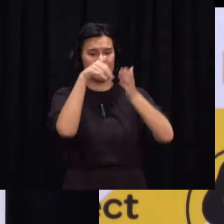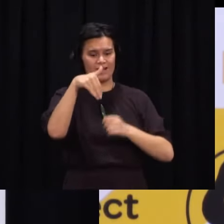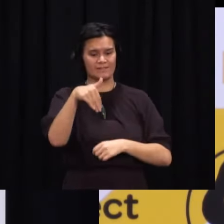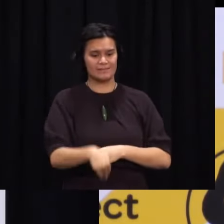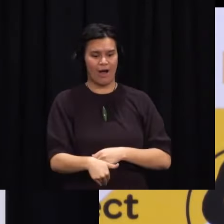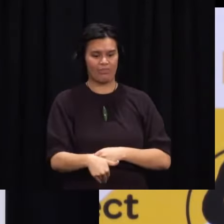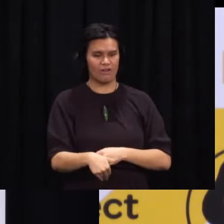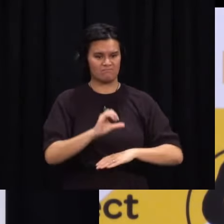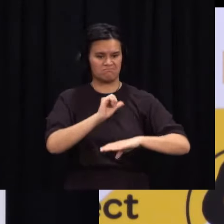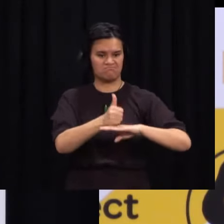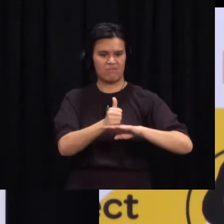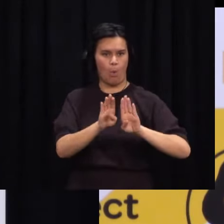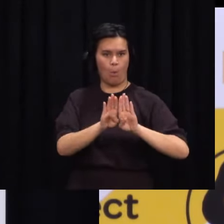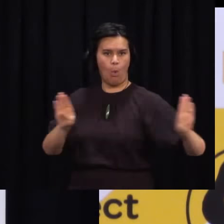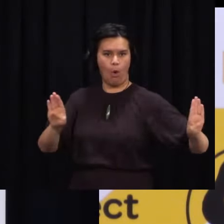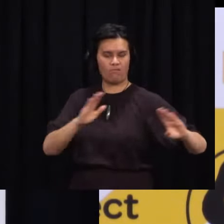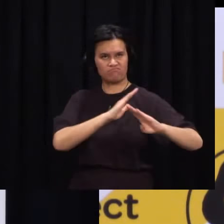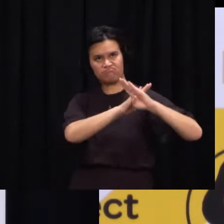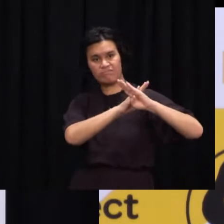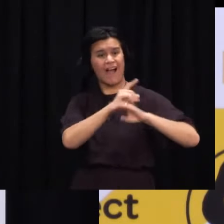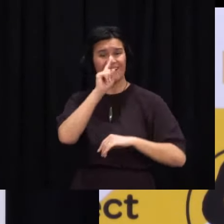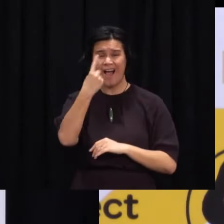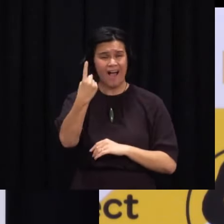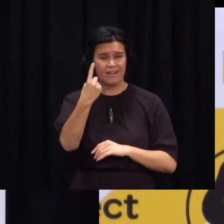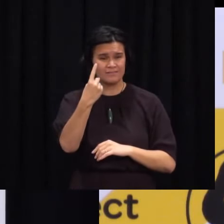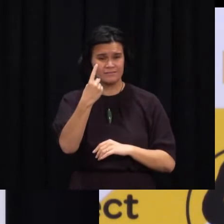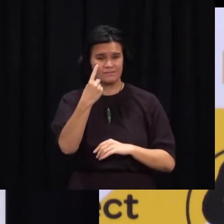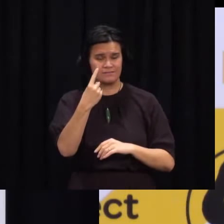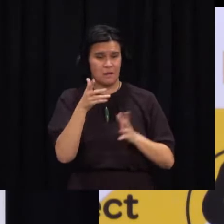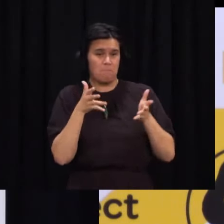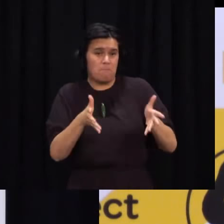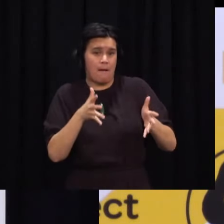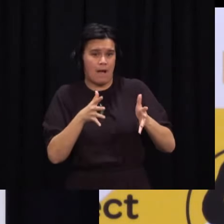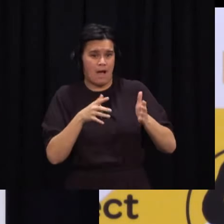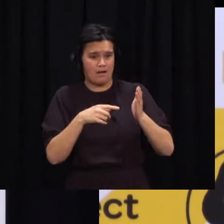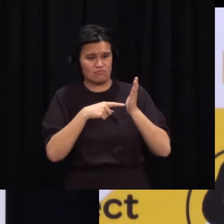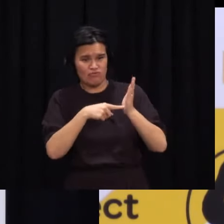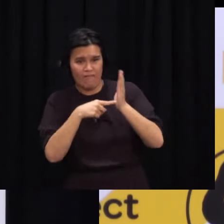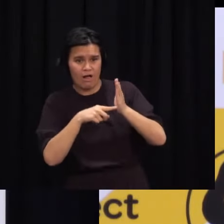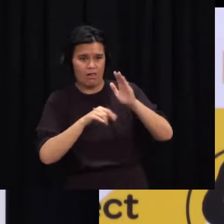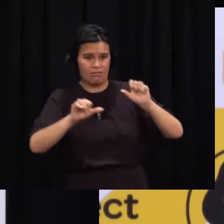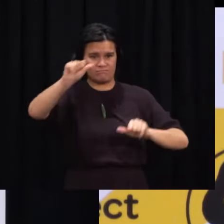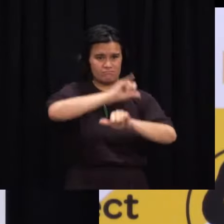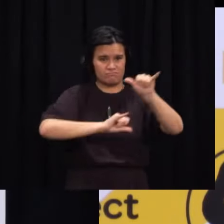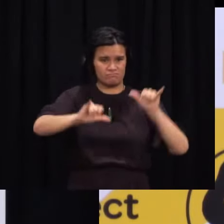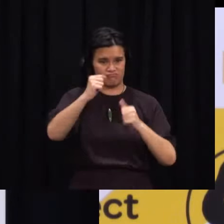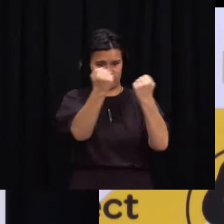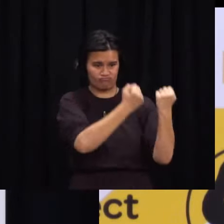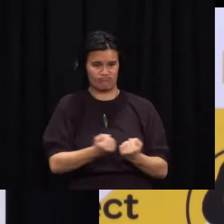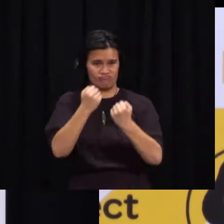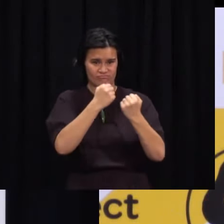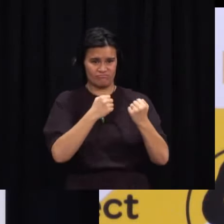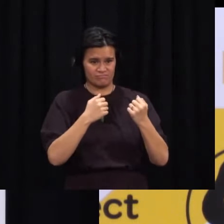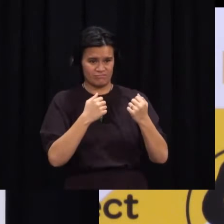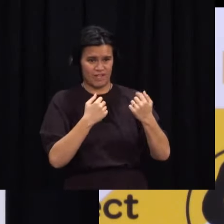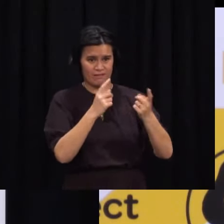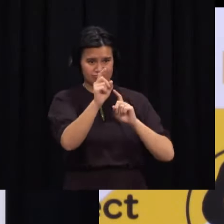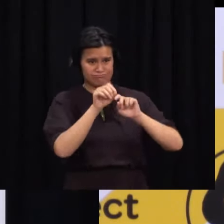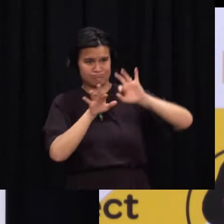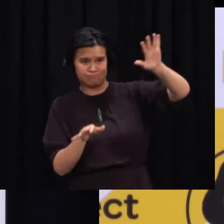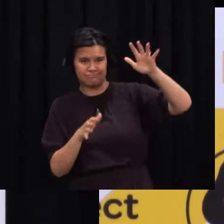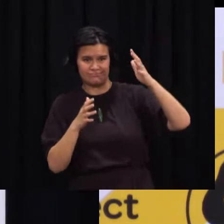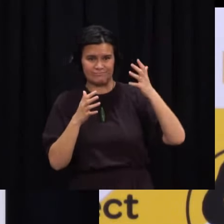our country. We're a very mobile nation, and we've done everything we can to restrict that movement. But you will have seen with the case we had with